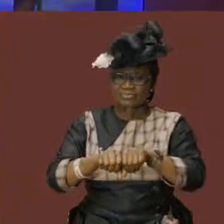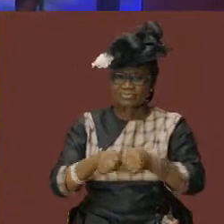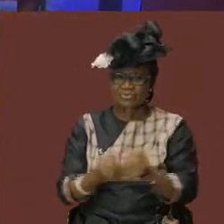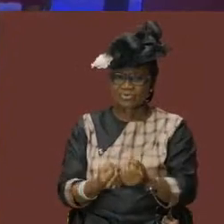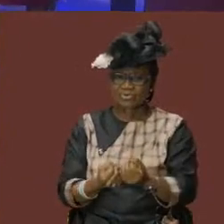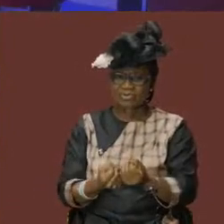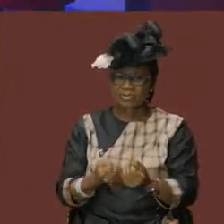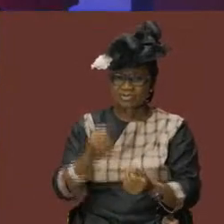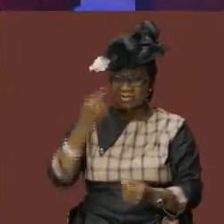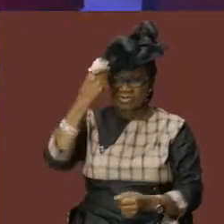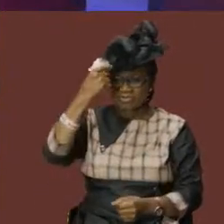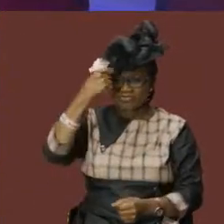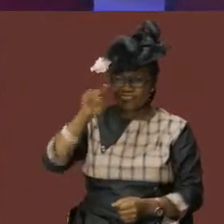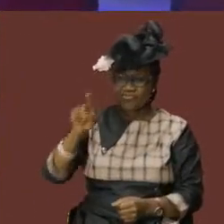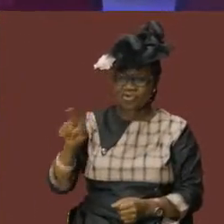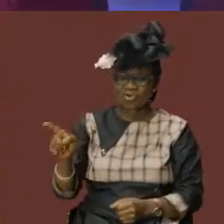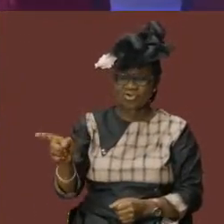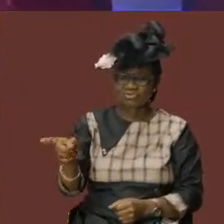broken for you.